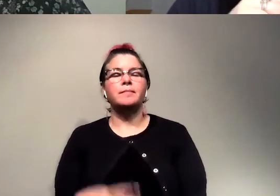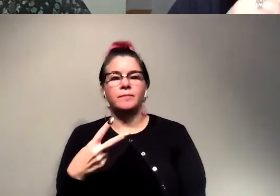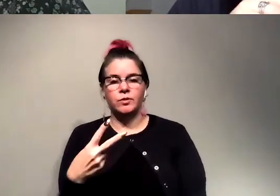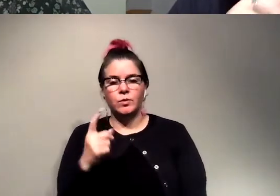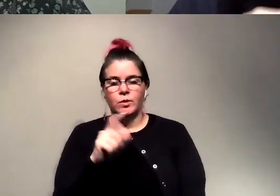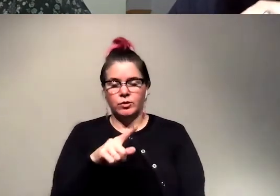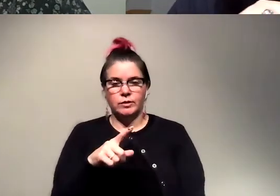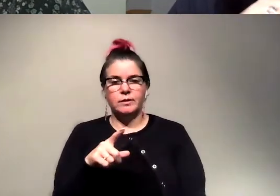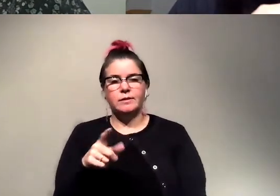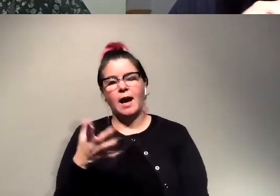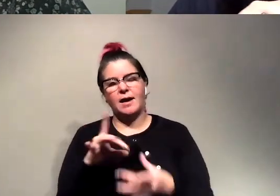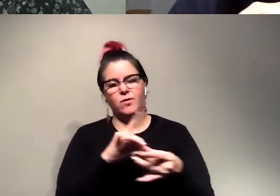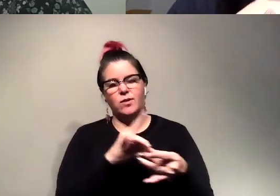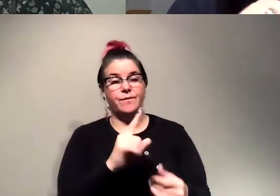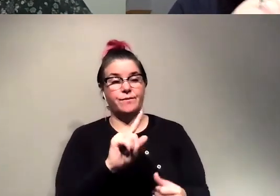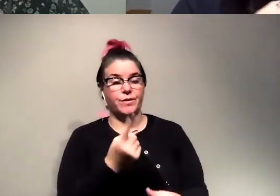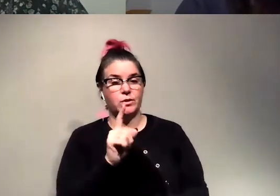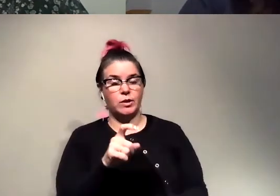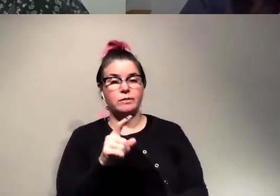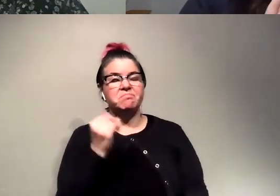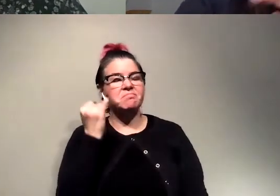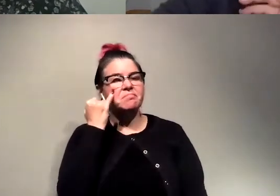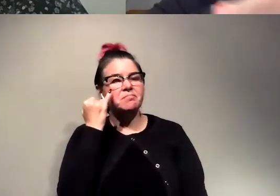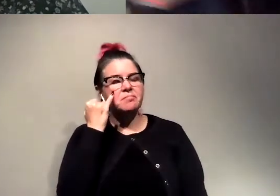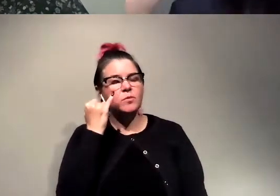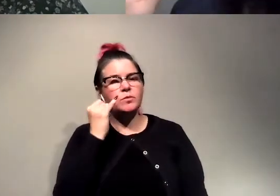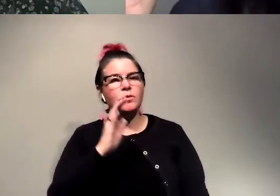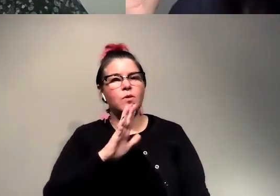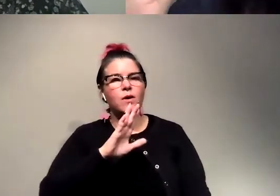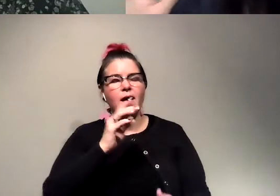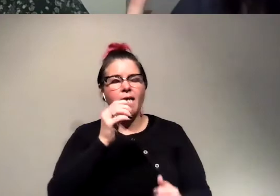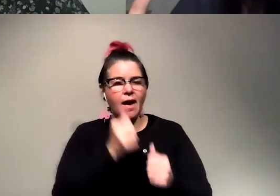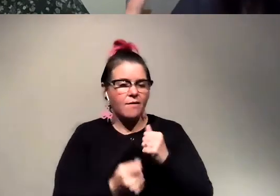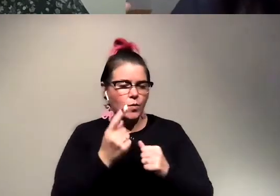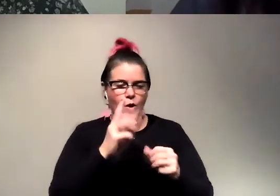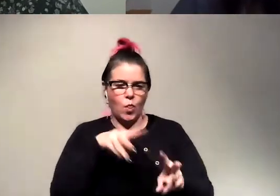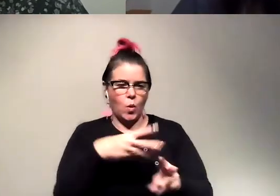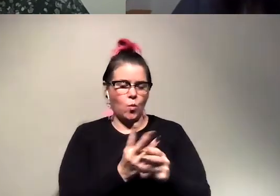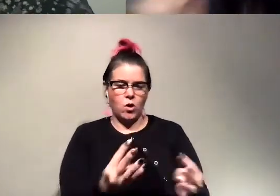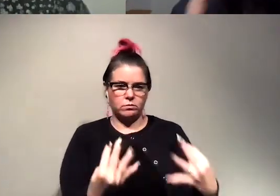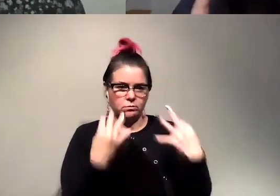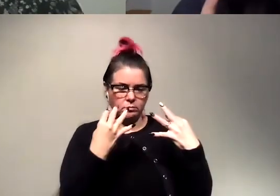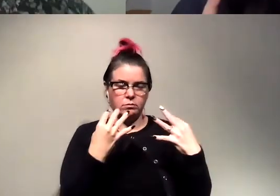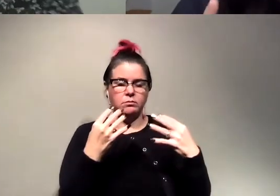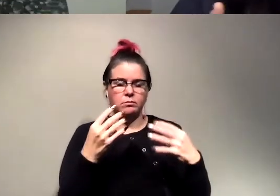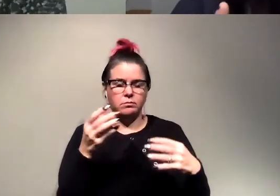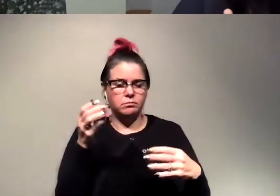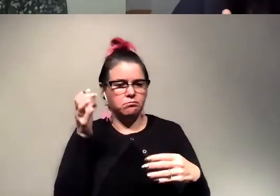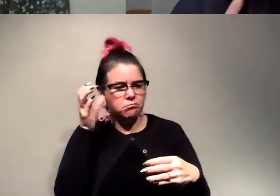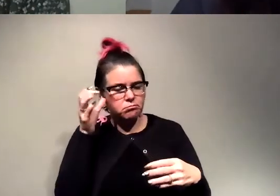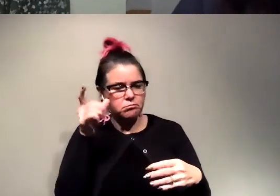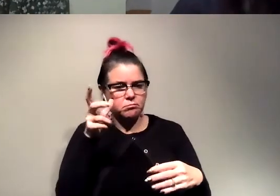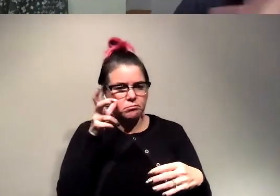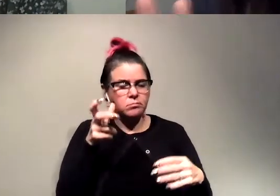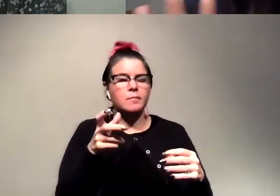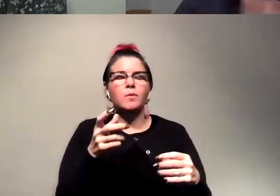are semi-related. The first question is, if you had the attention of everyone in the world and you could tell them one thing about lizards,